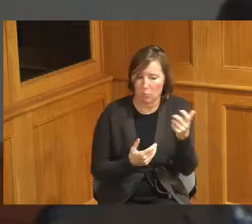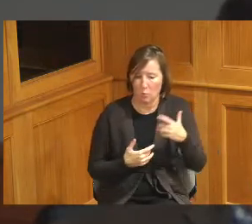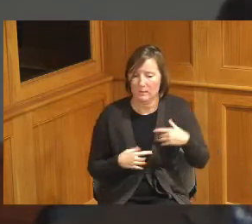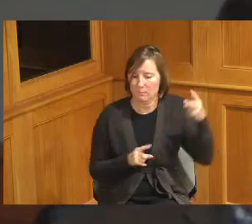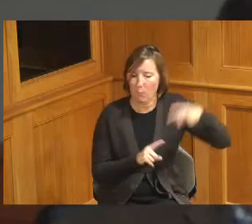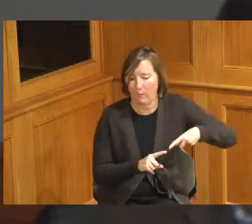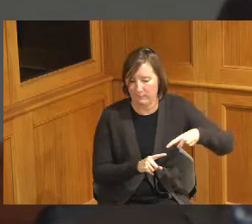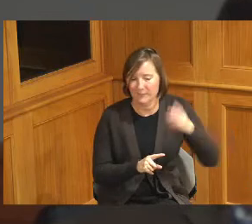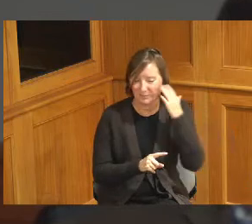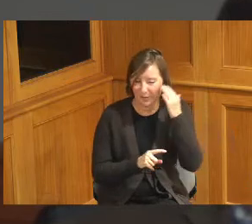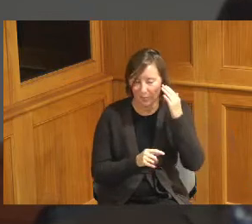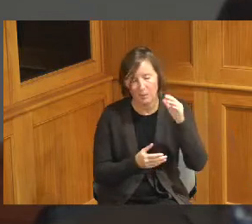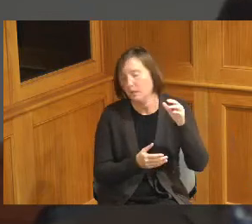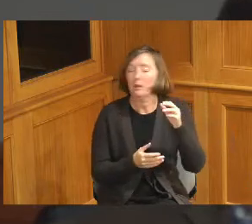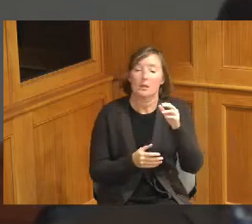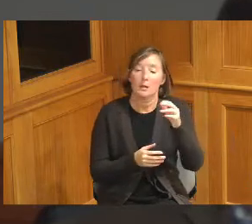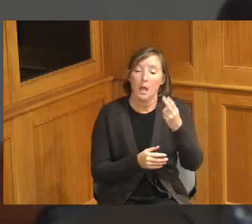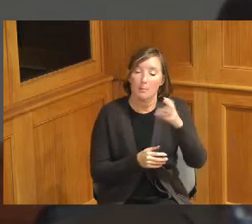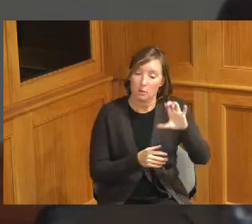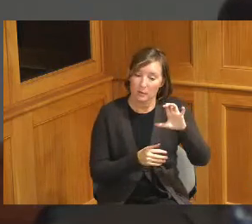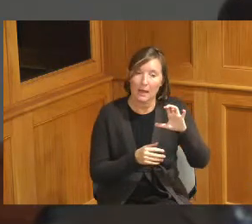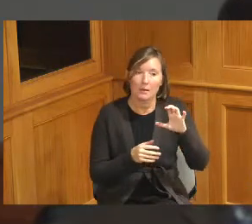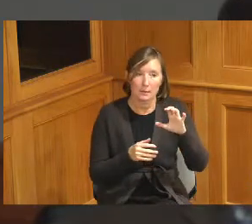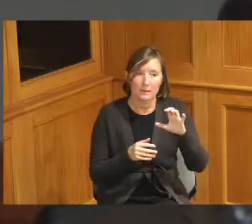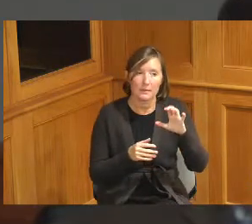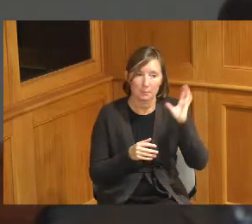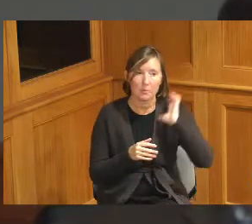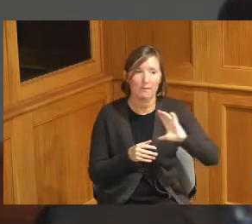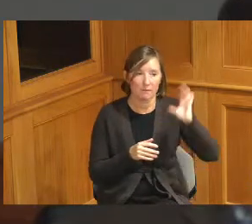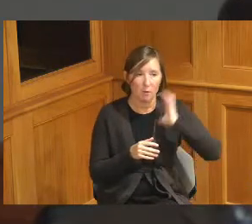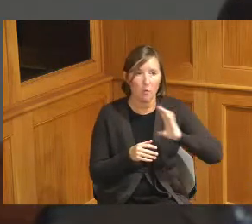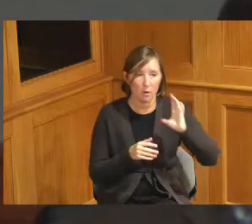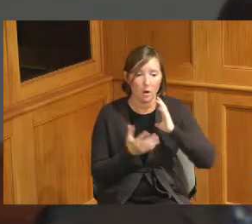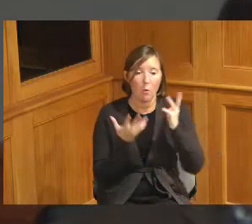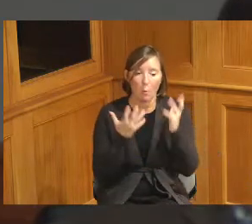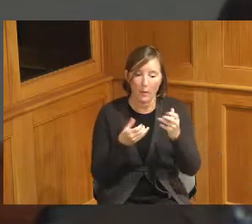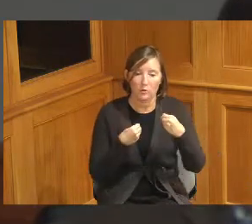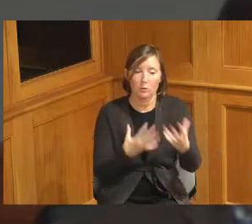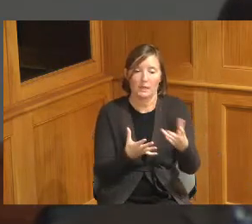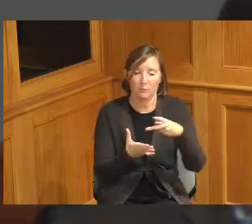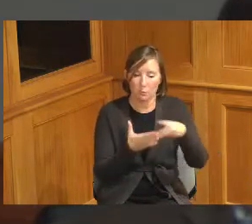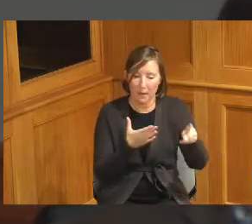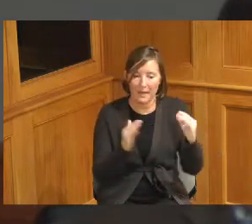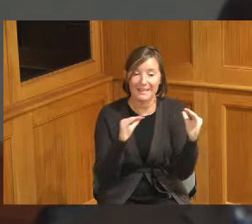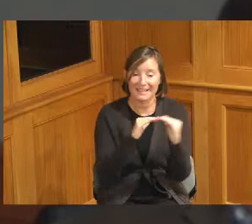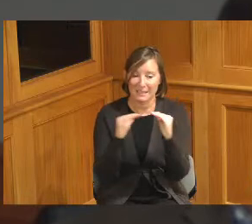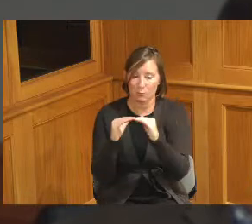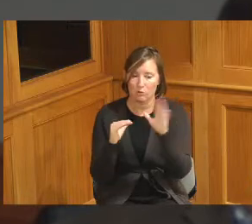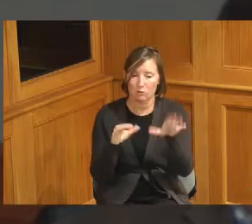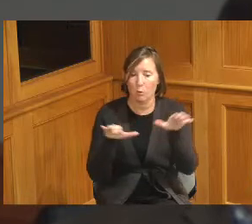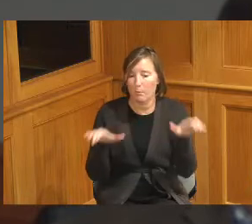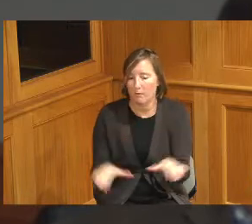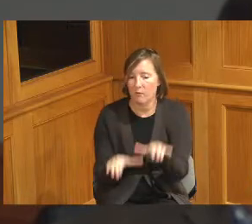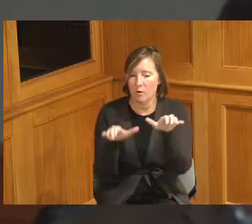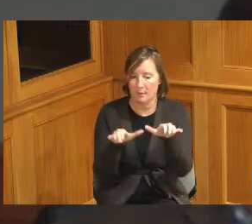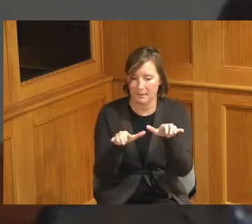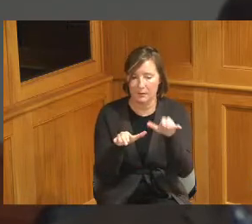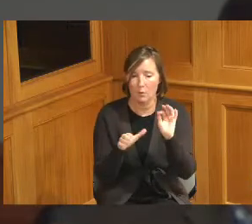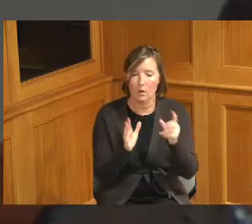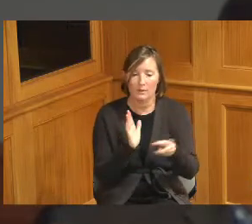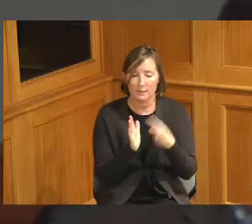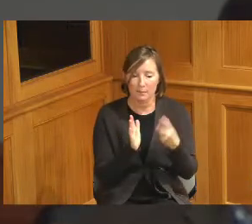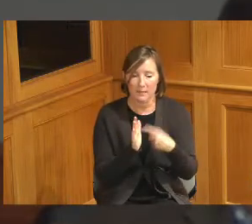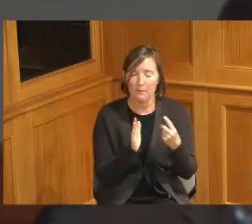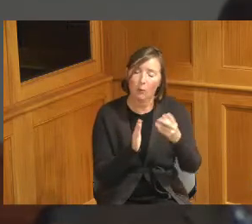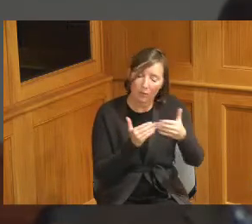the county had been historically very steeped in the ethic of pay for performance. Then we went through that period of time where we just didn't give raises at